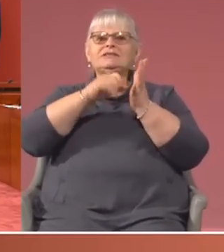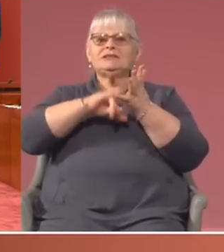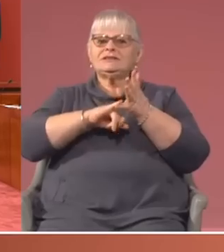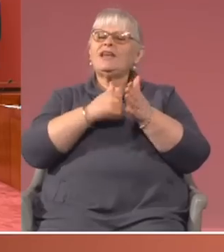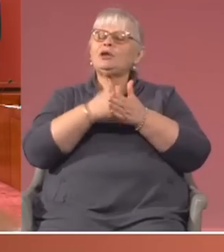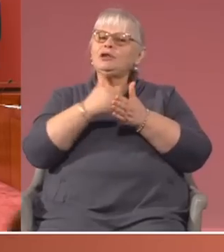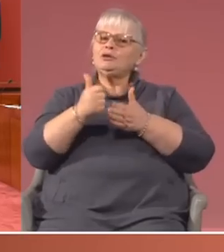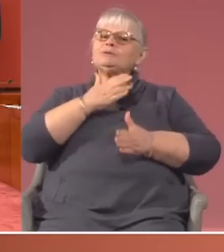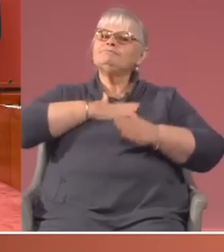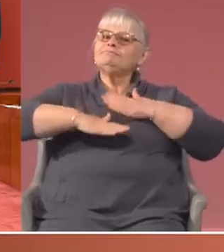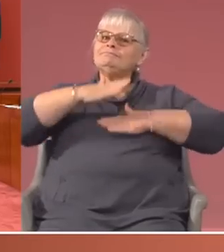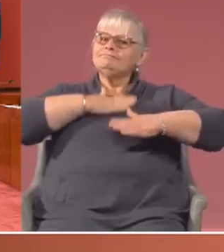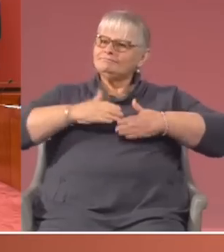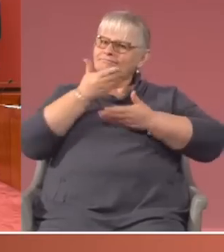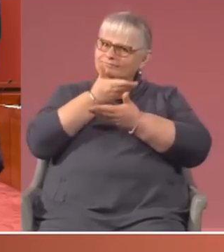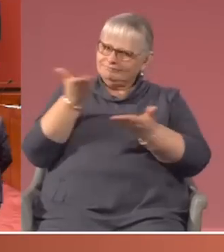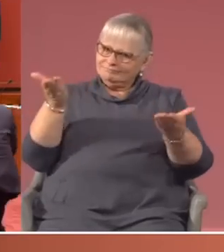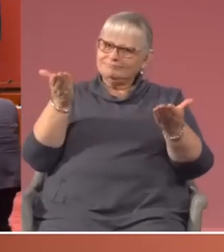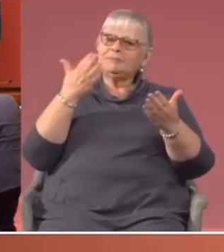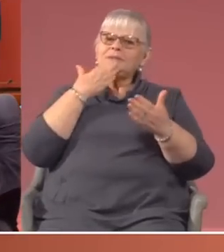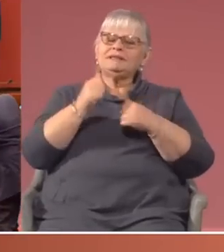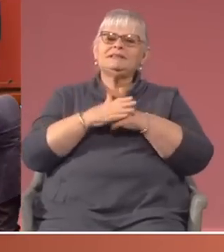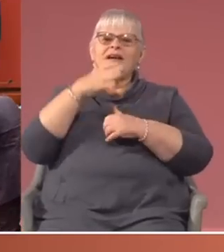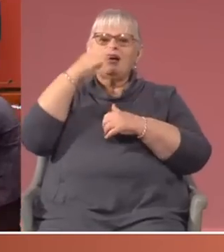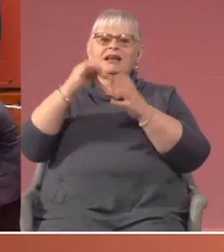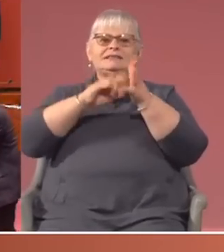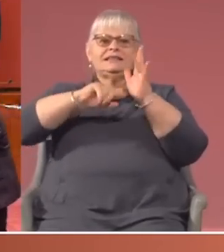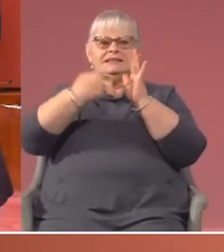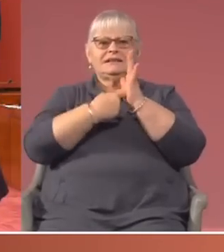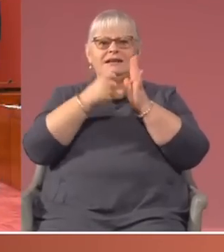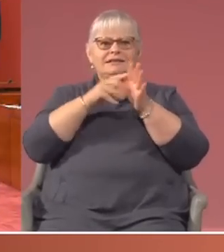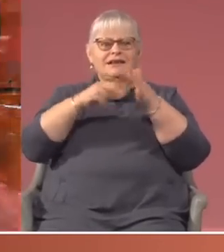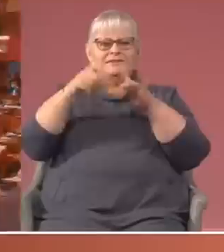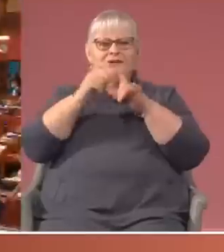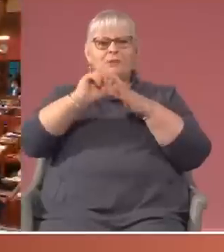usual courtesies be extended to him. I call Senator David Pocock.